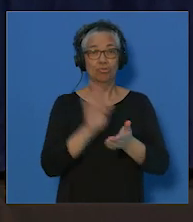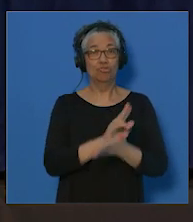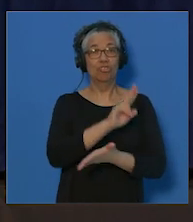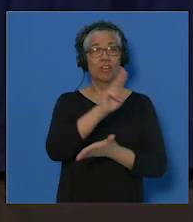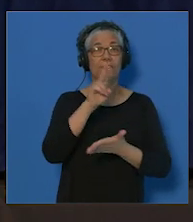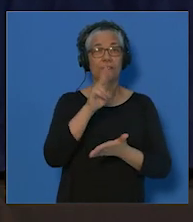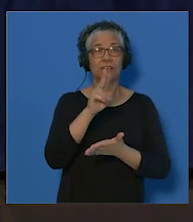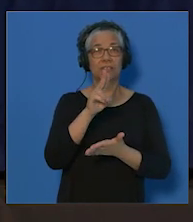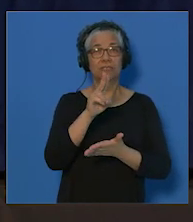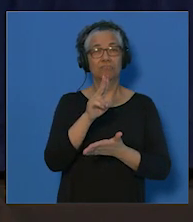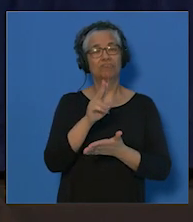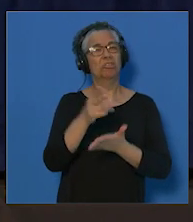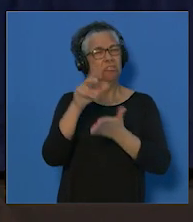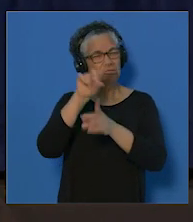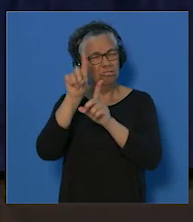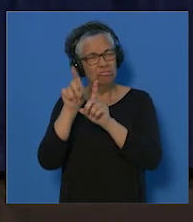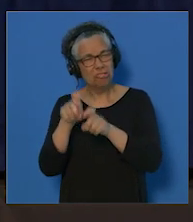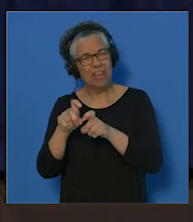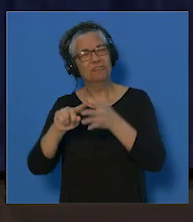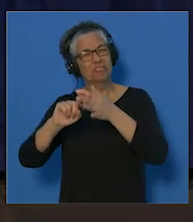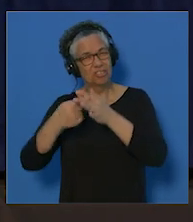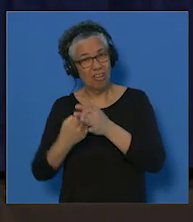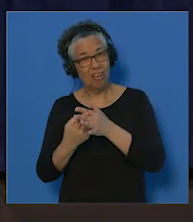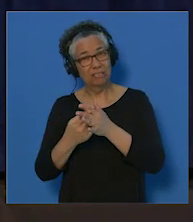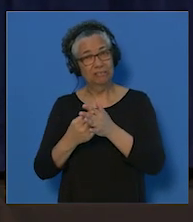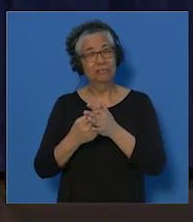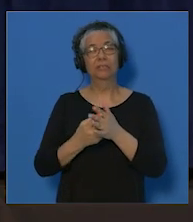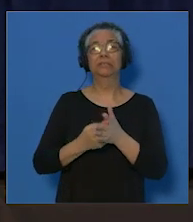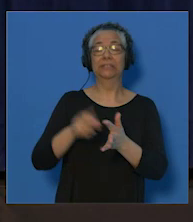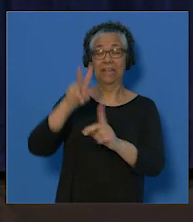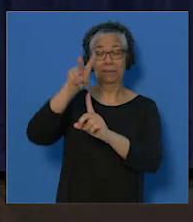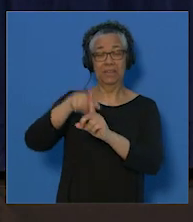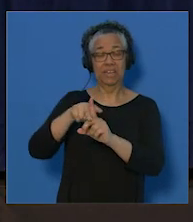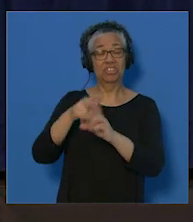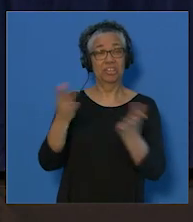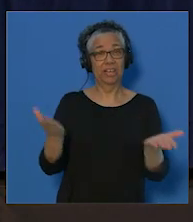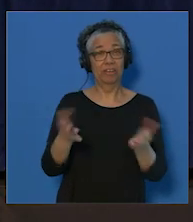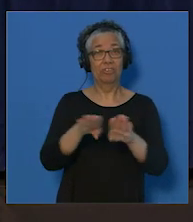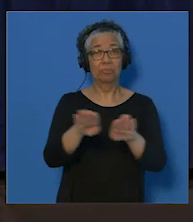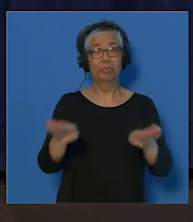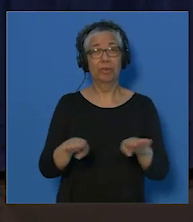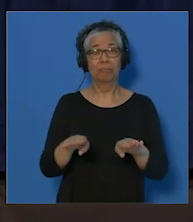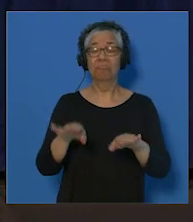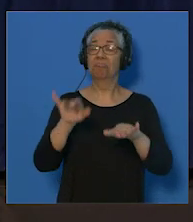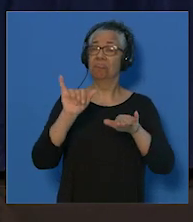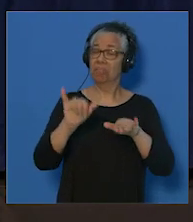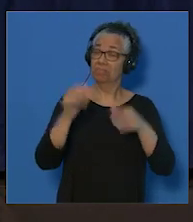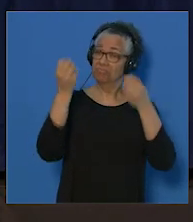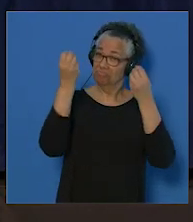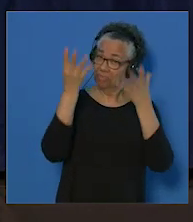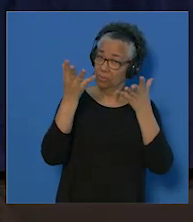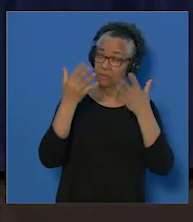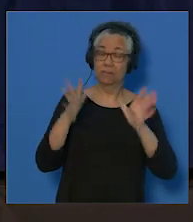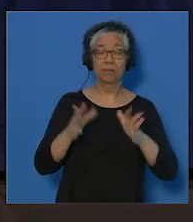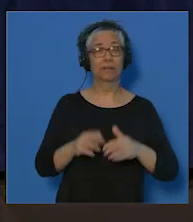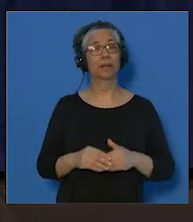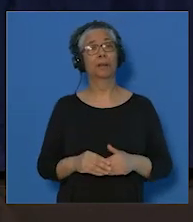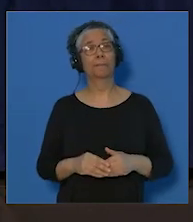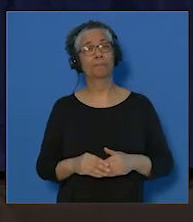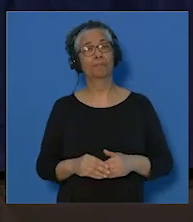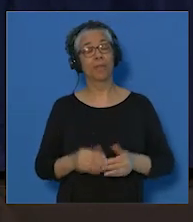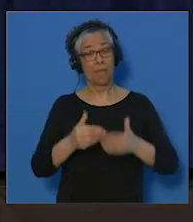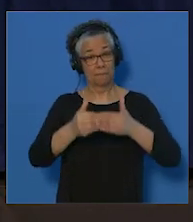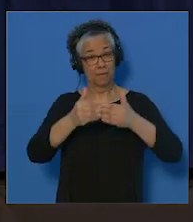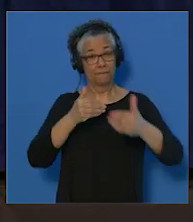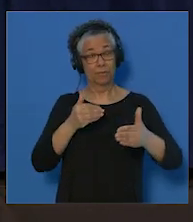to look to pilot a particular application here in Bermuda. So that is the update for that. Now I will say that before we